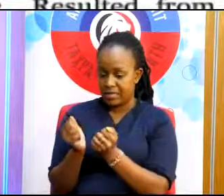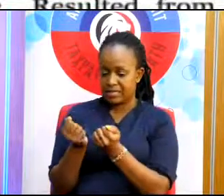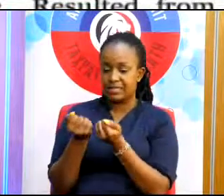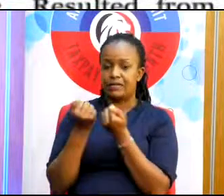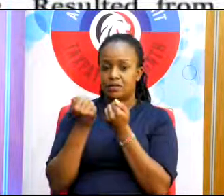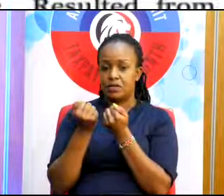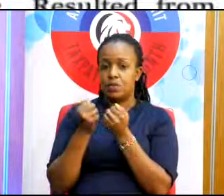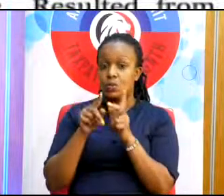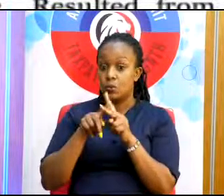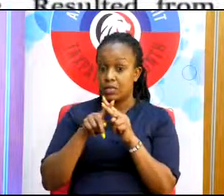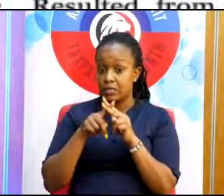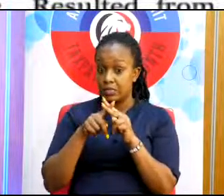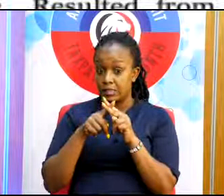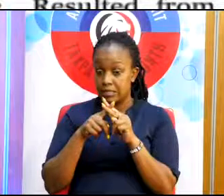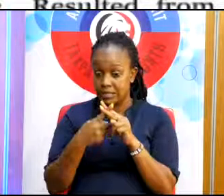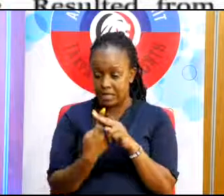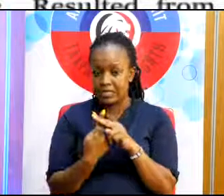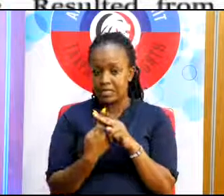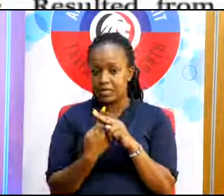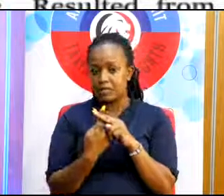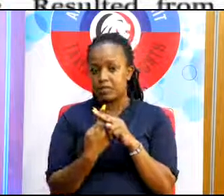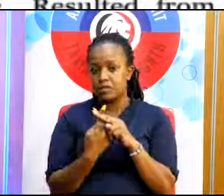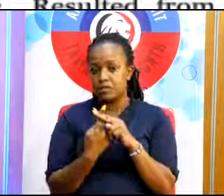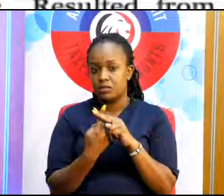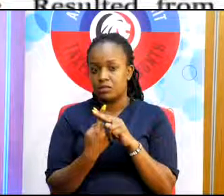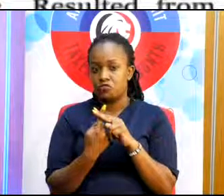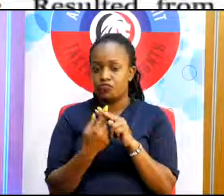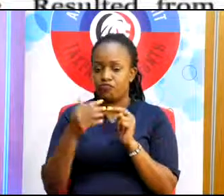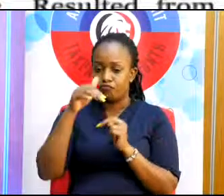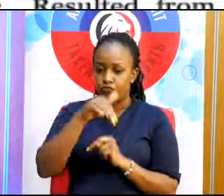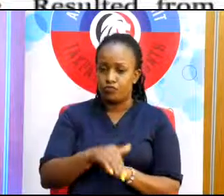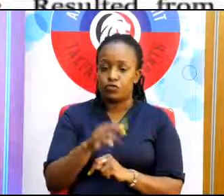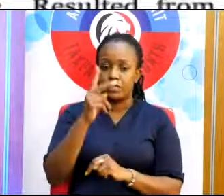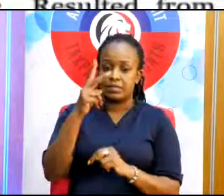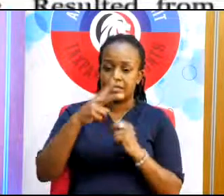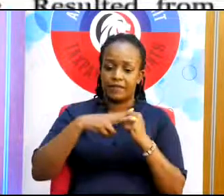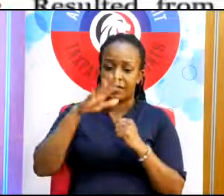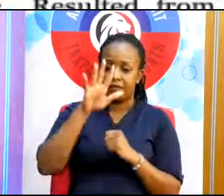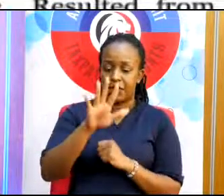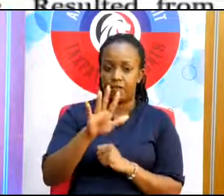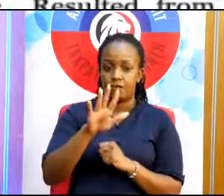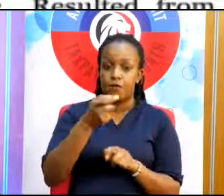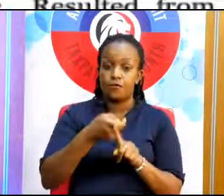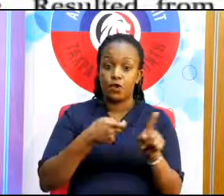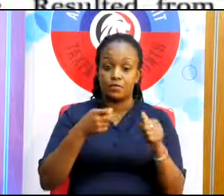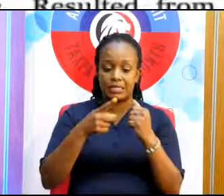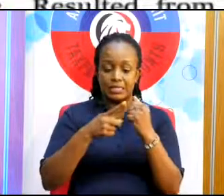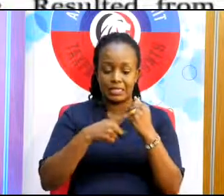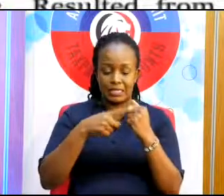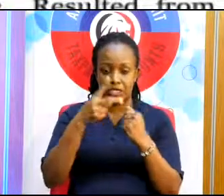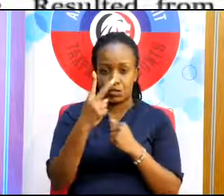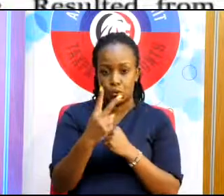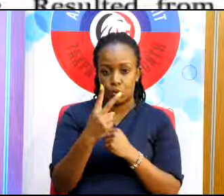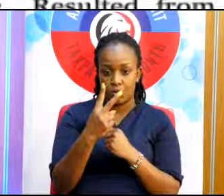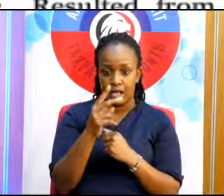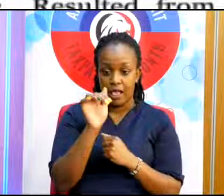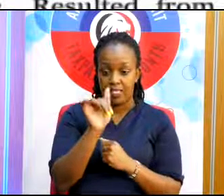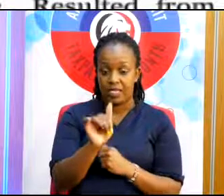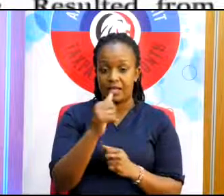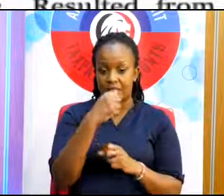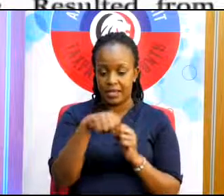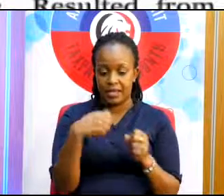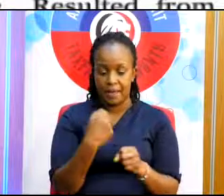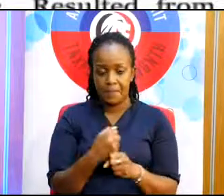around 74% of the target, down from 62 in that particular